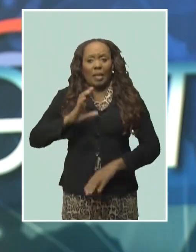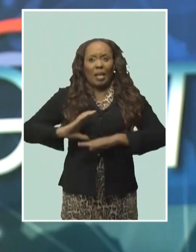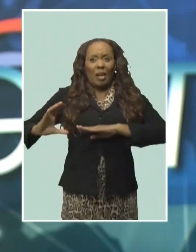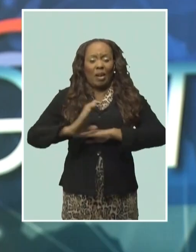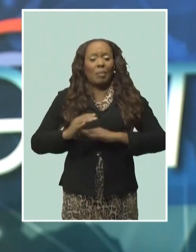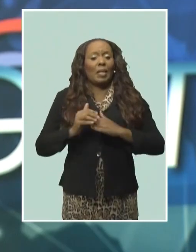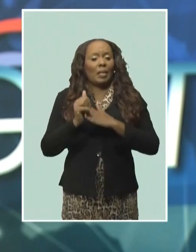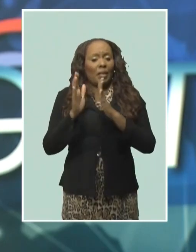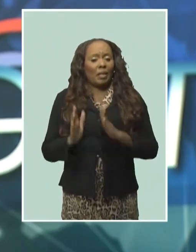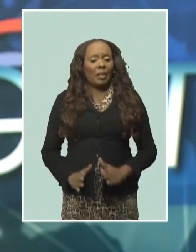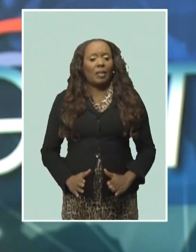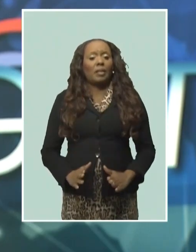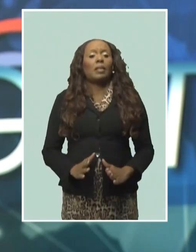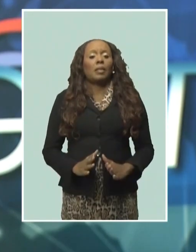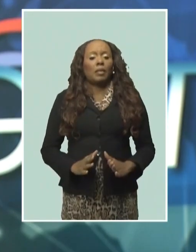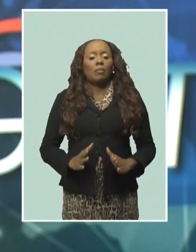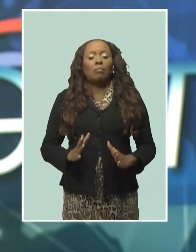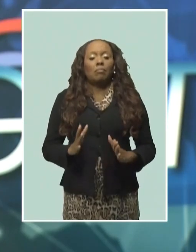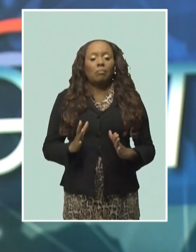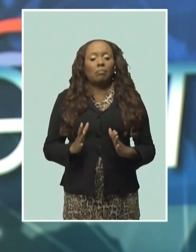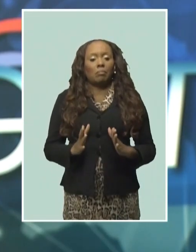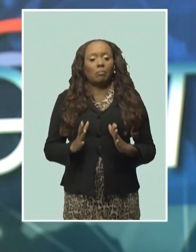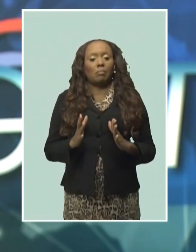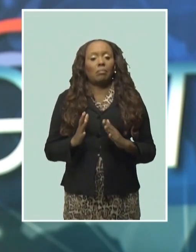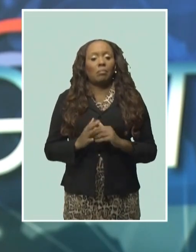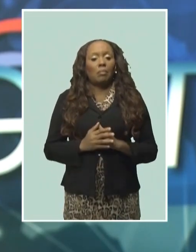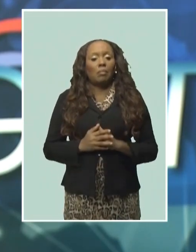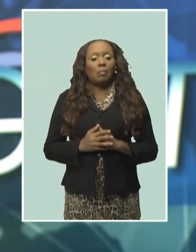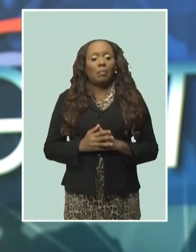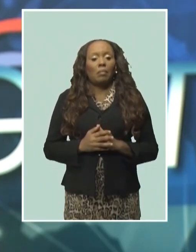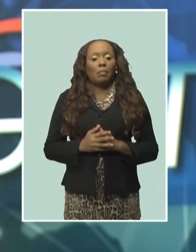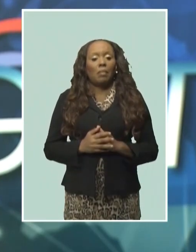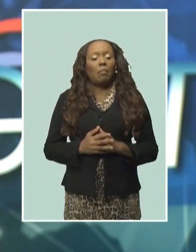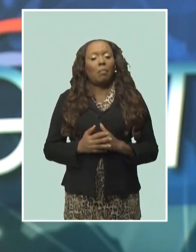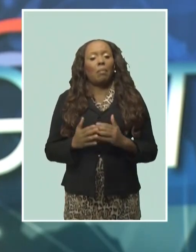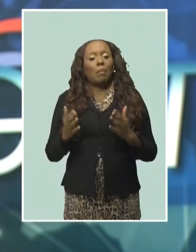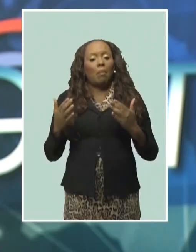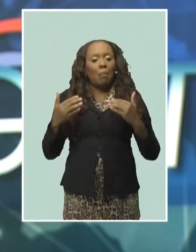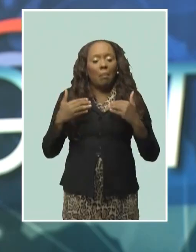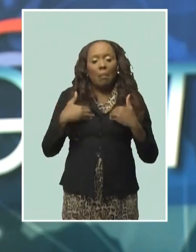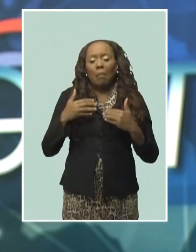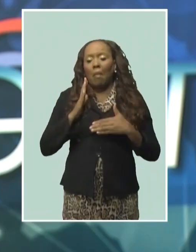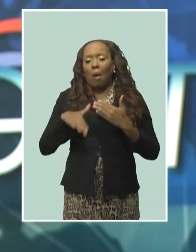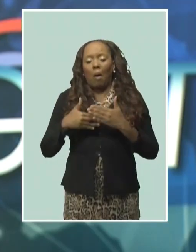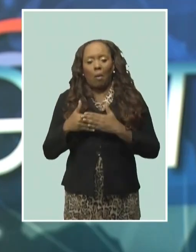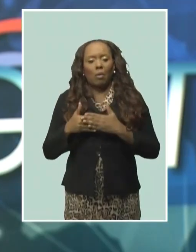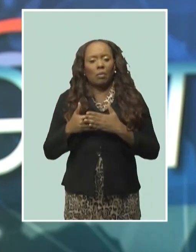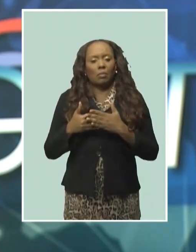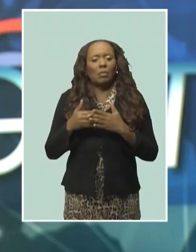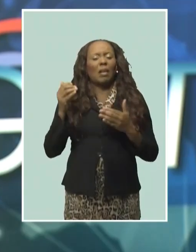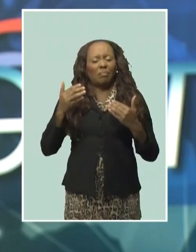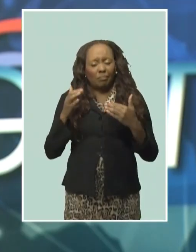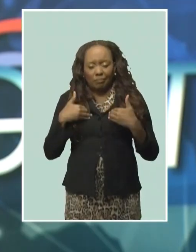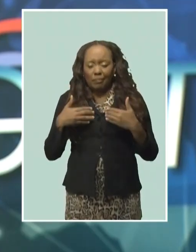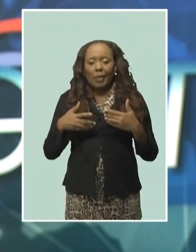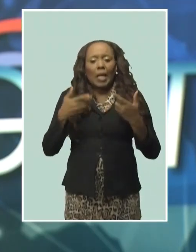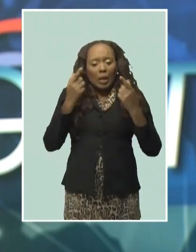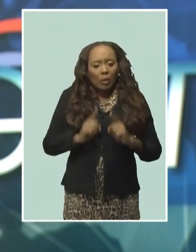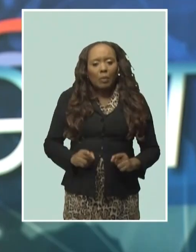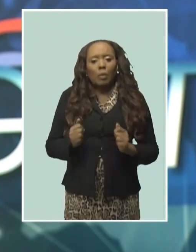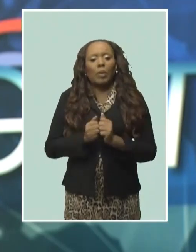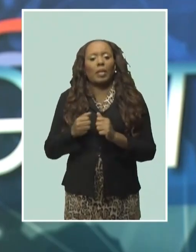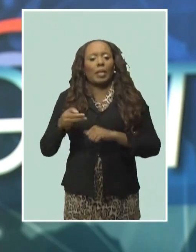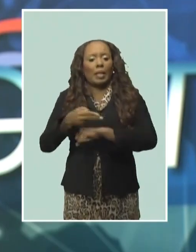Caribbean leaders were able to get an all-Haitian stakeholders to put their differences aside and establish a national unity